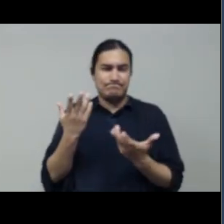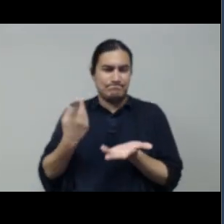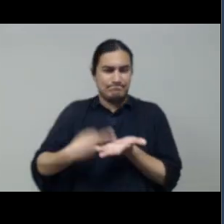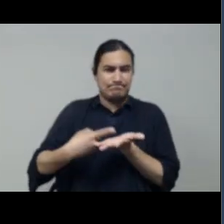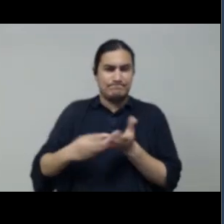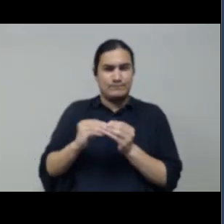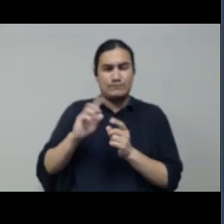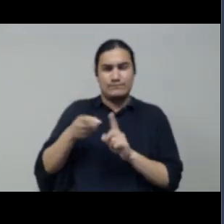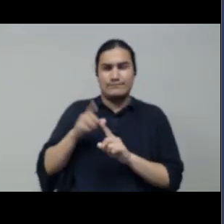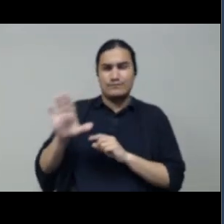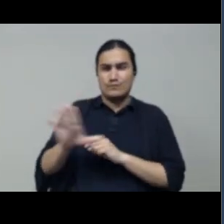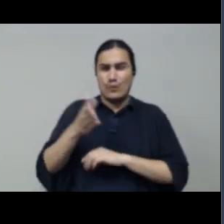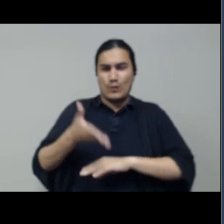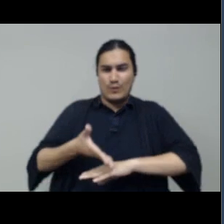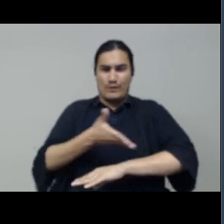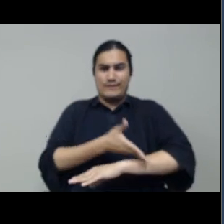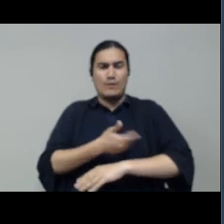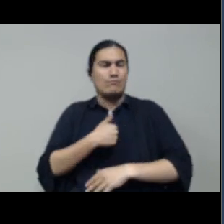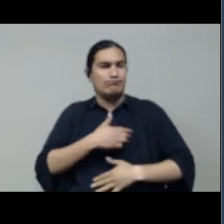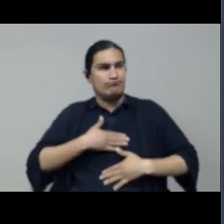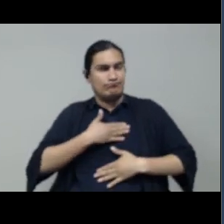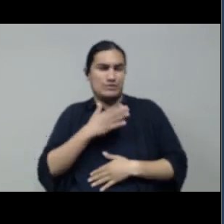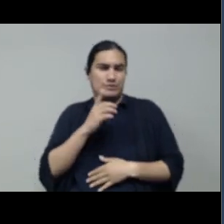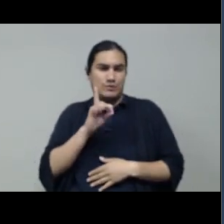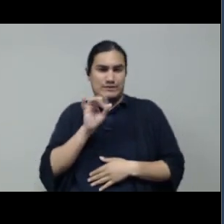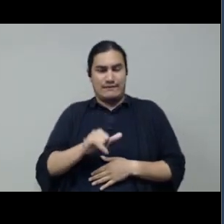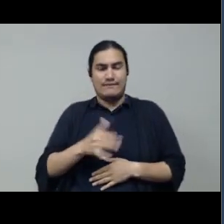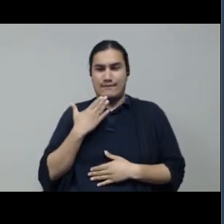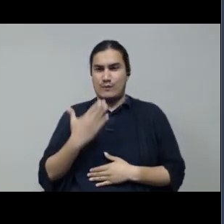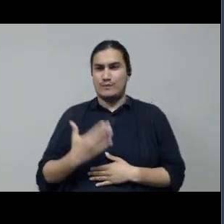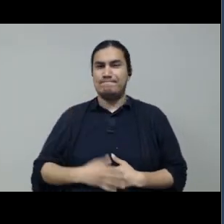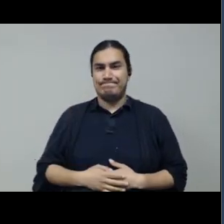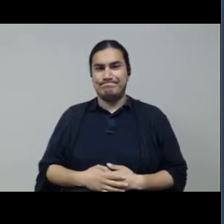priorities. I would love to do that. Thank you. Thank you.